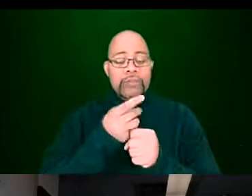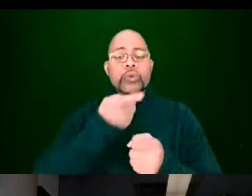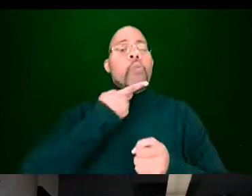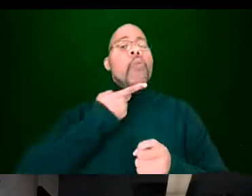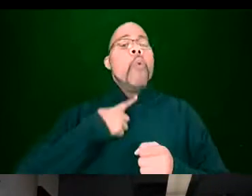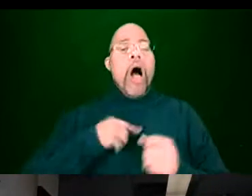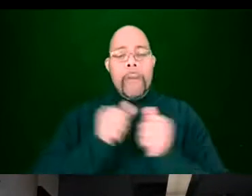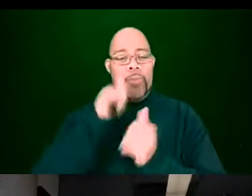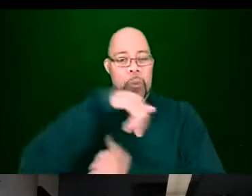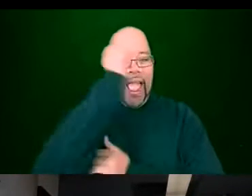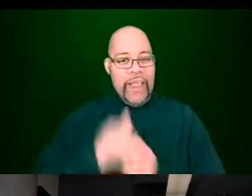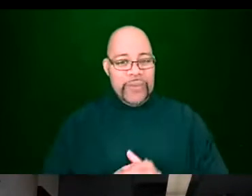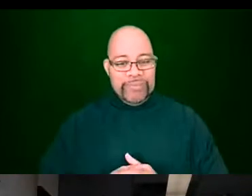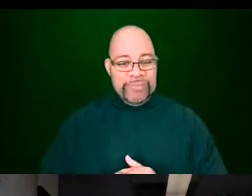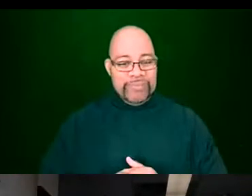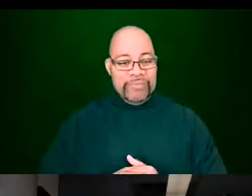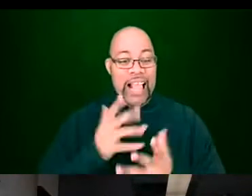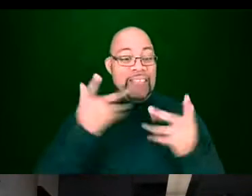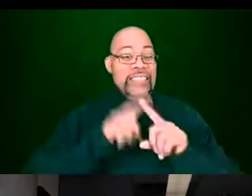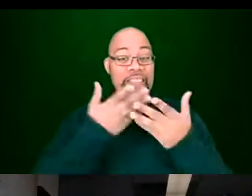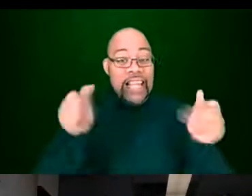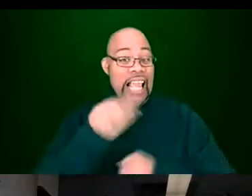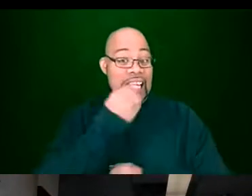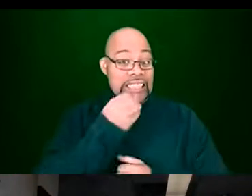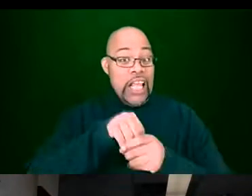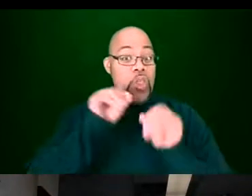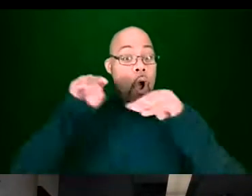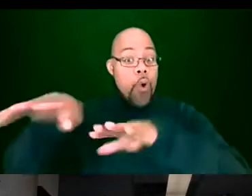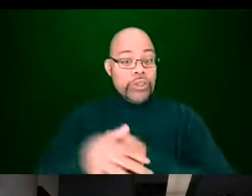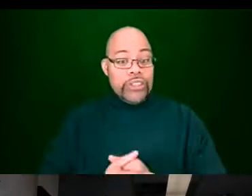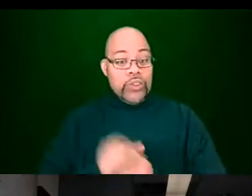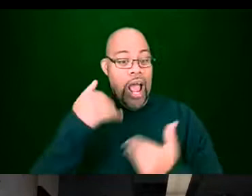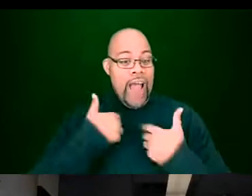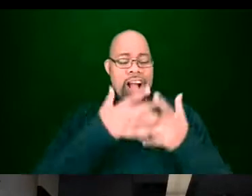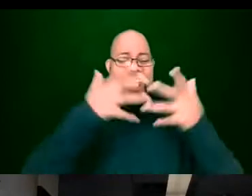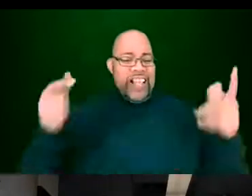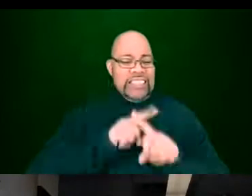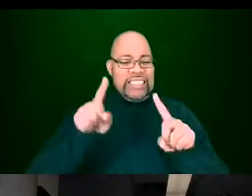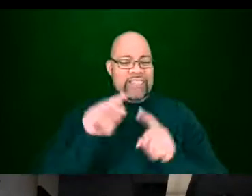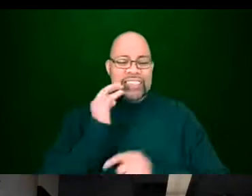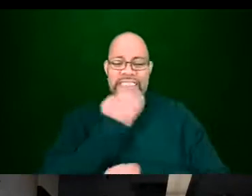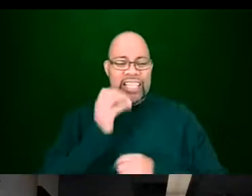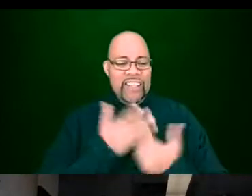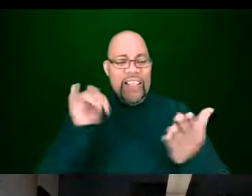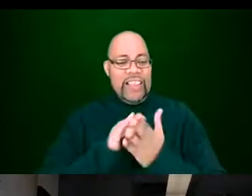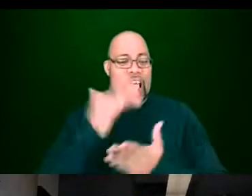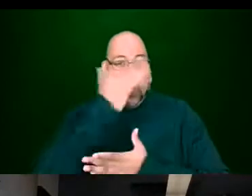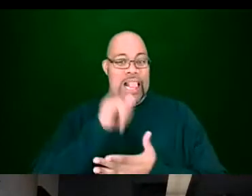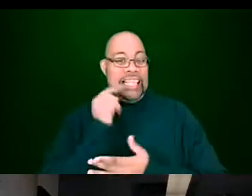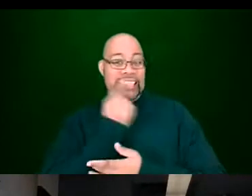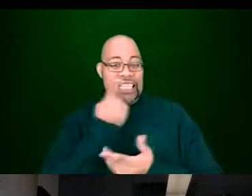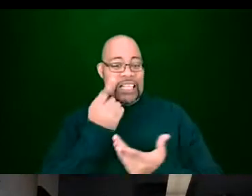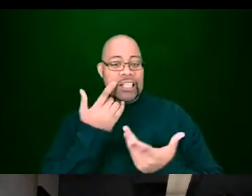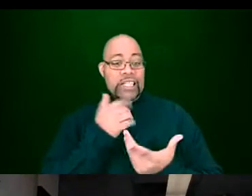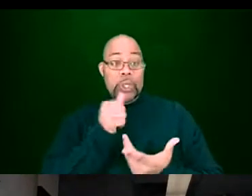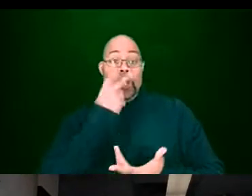by the whale. There's a lot of different things to eat out in the ocean, and so you're going to have a whole lot of different teeth, or things that look kind of like teeth or don't look like